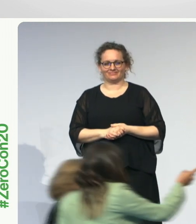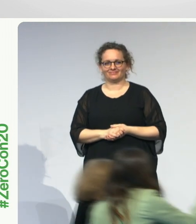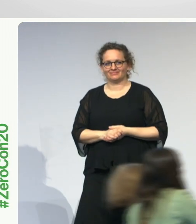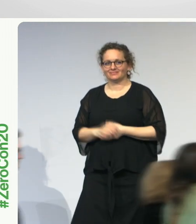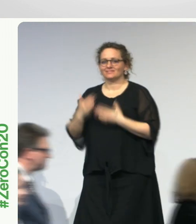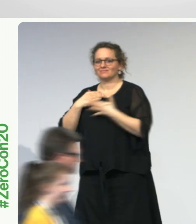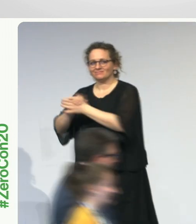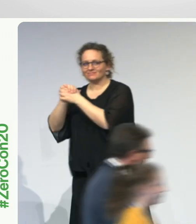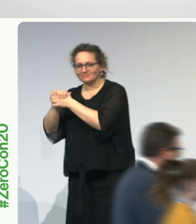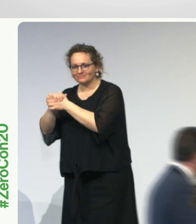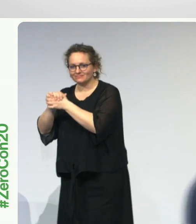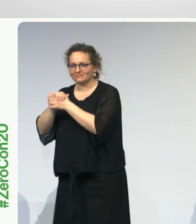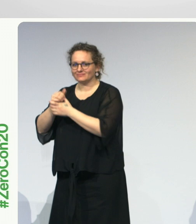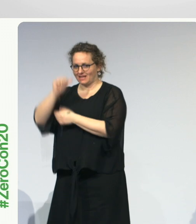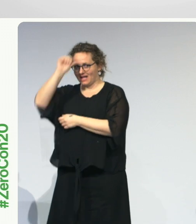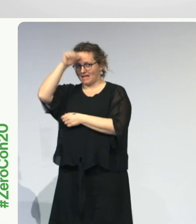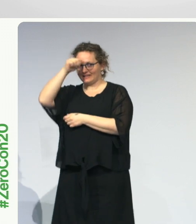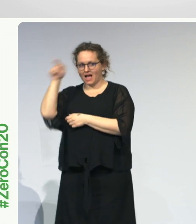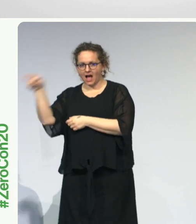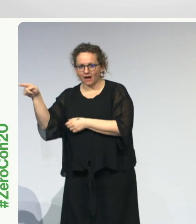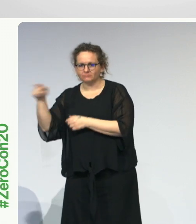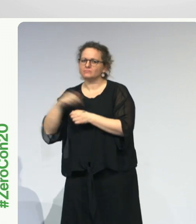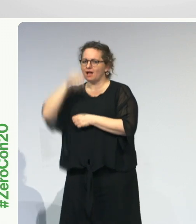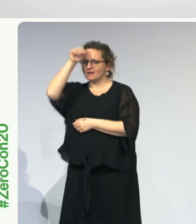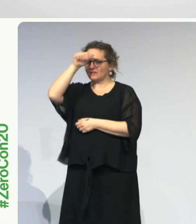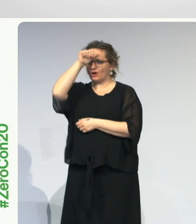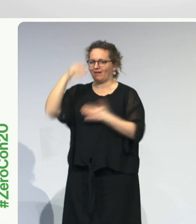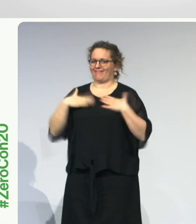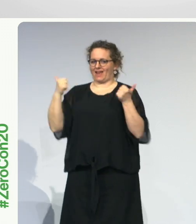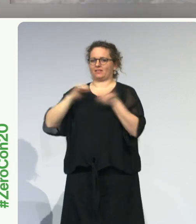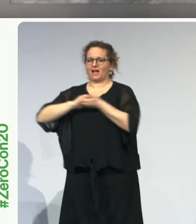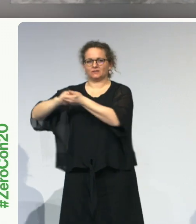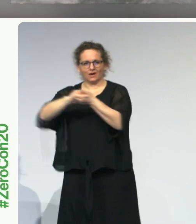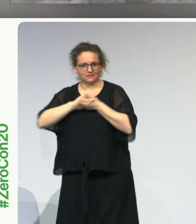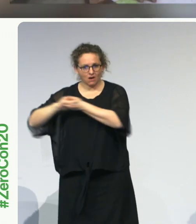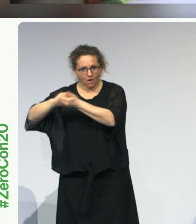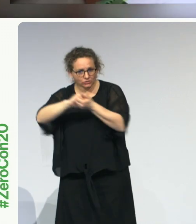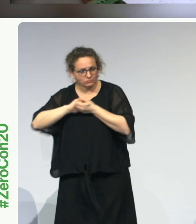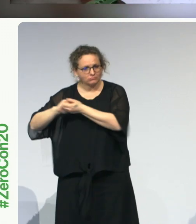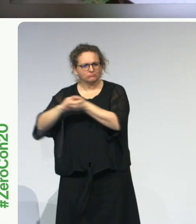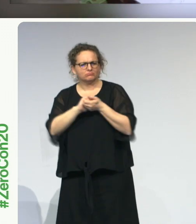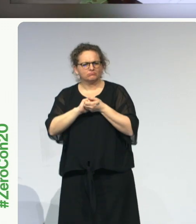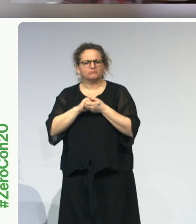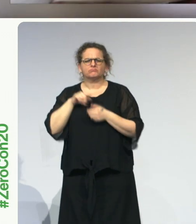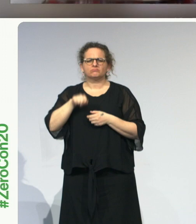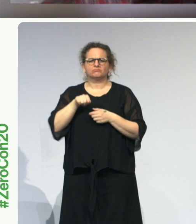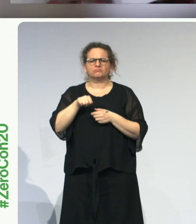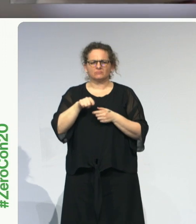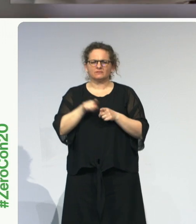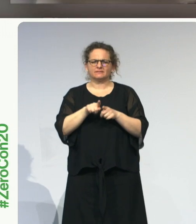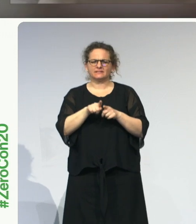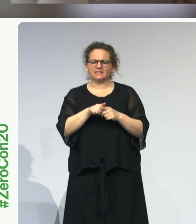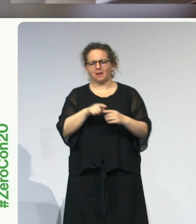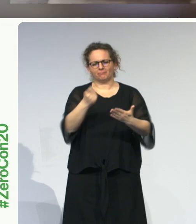Congratulations to the Catholic Health Association of India for their Grassroots Comics. Grassroots Comics is a project that teaches children